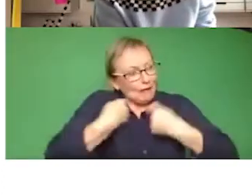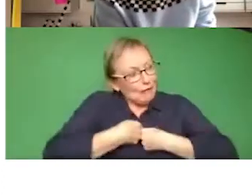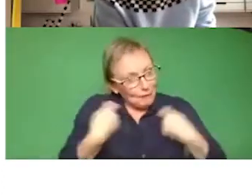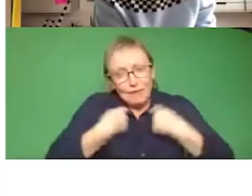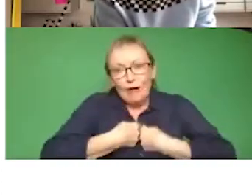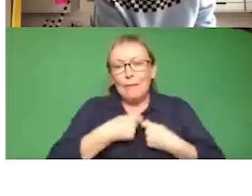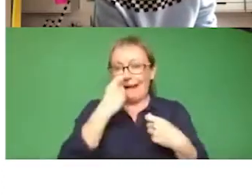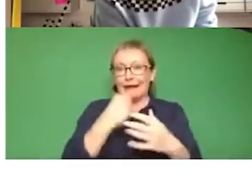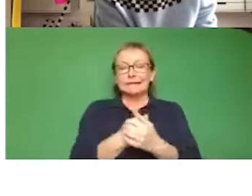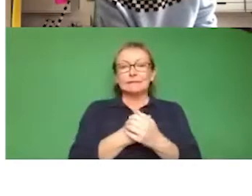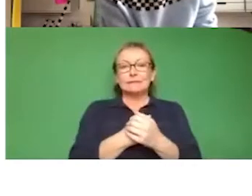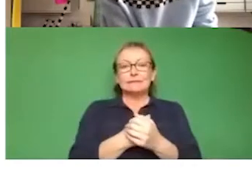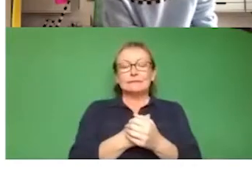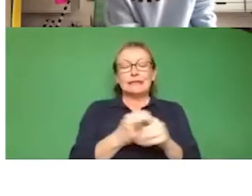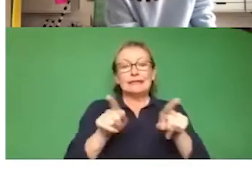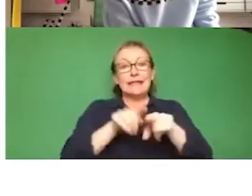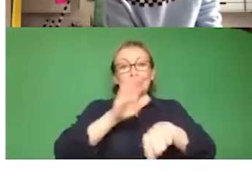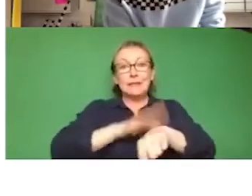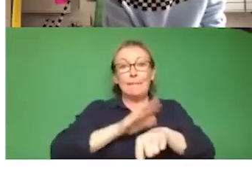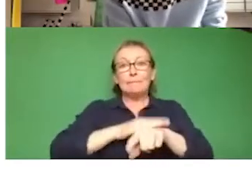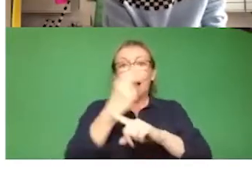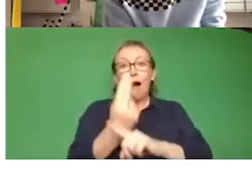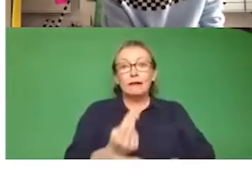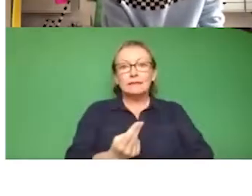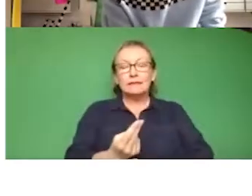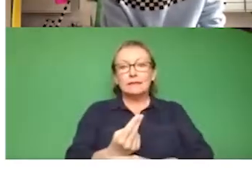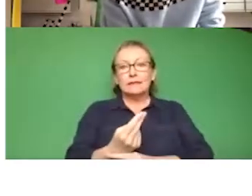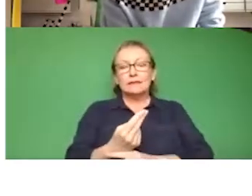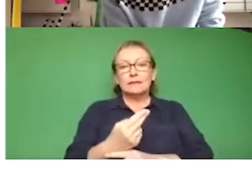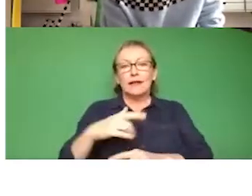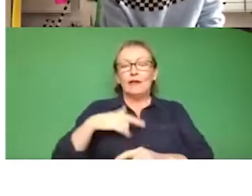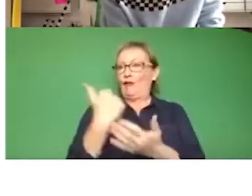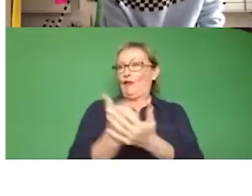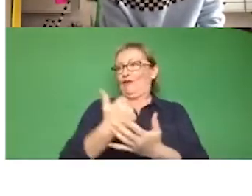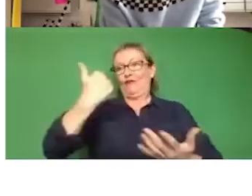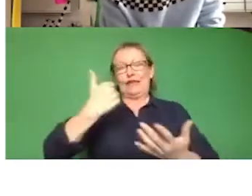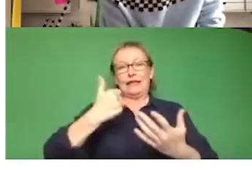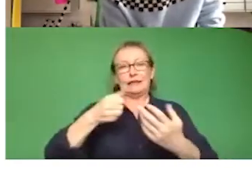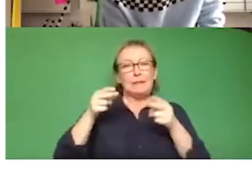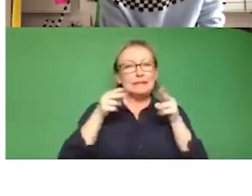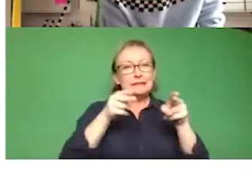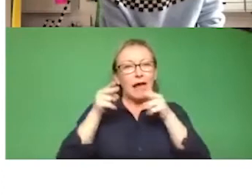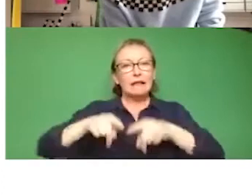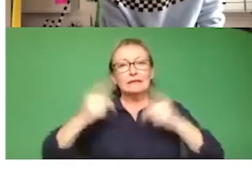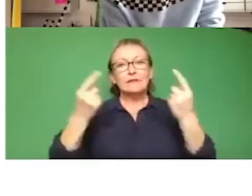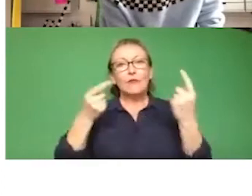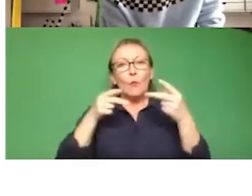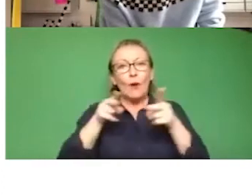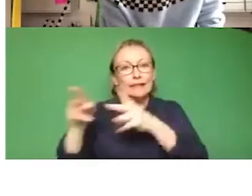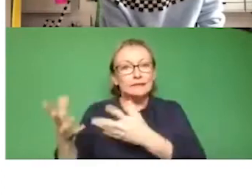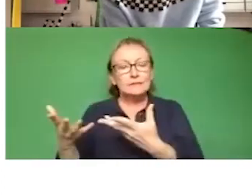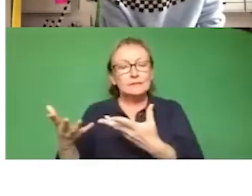of outerwear that makes you feel great, and that you can style in different ways. And we've always